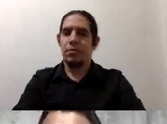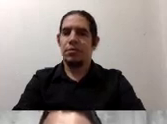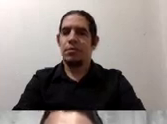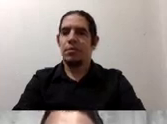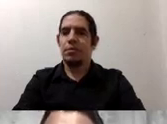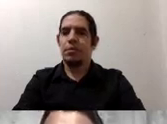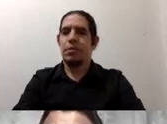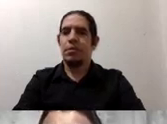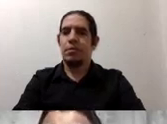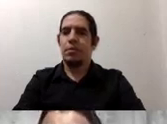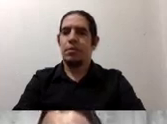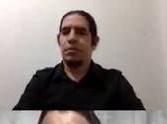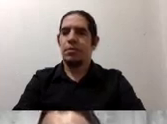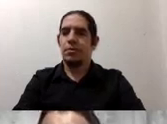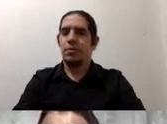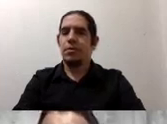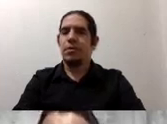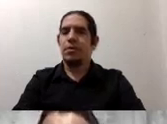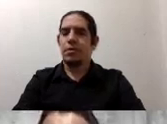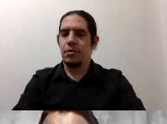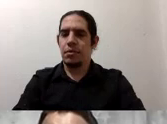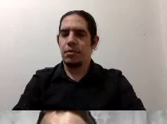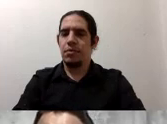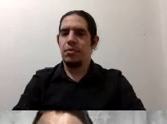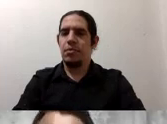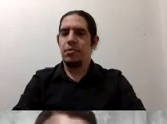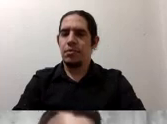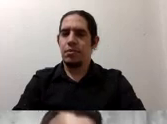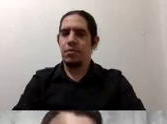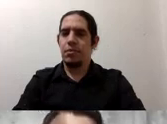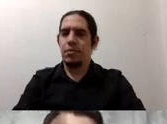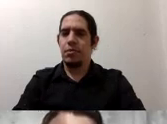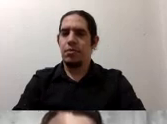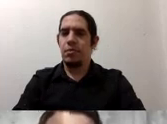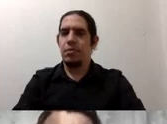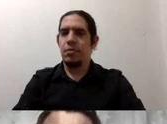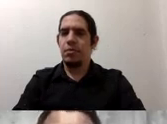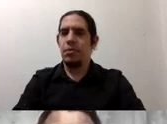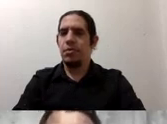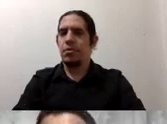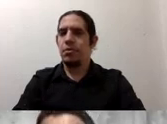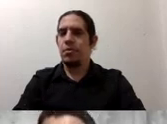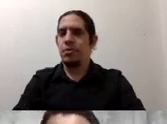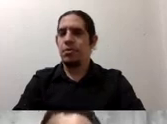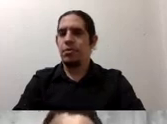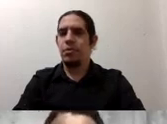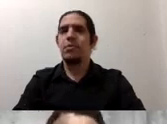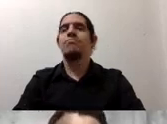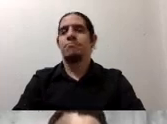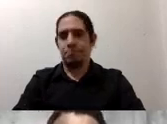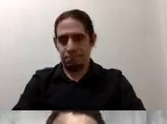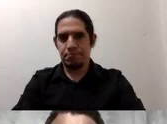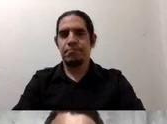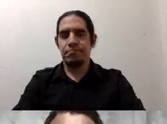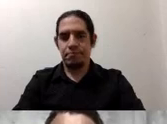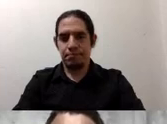they had positive perceptions towards accents that may not be considered standard. I think it's normal. It's like Spanish. It